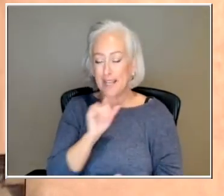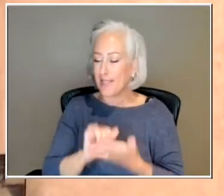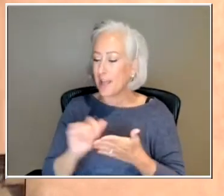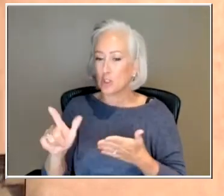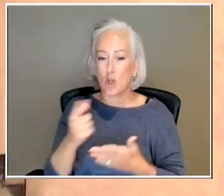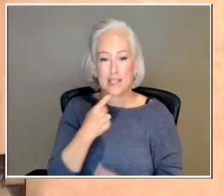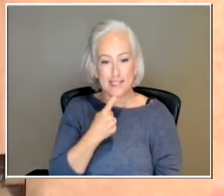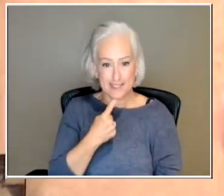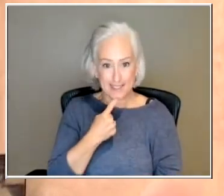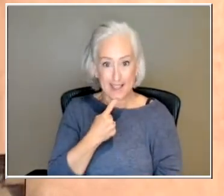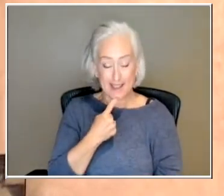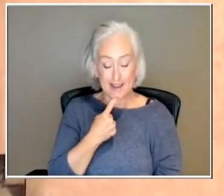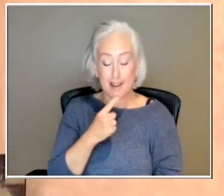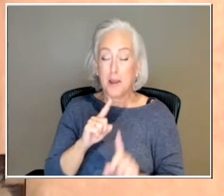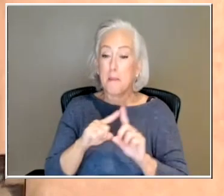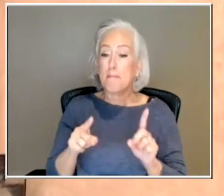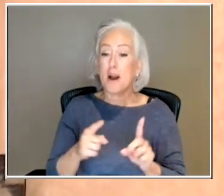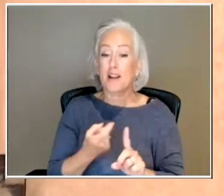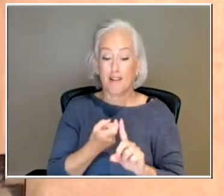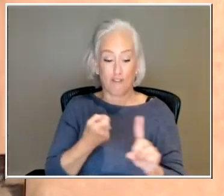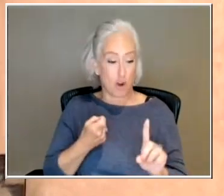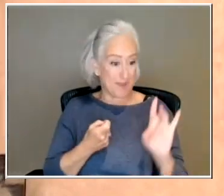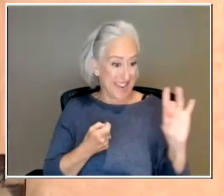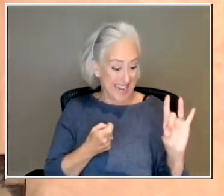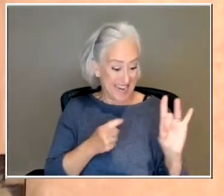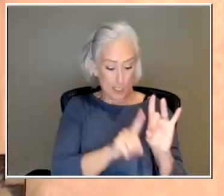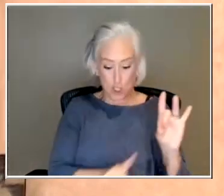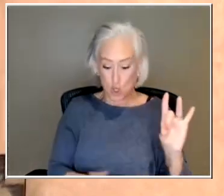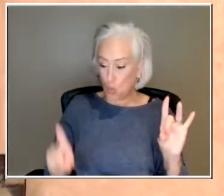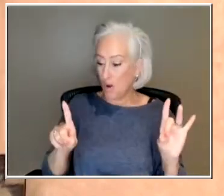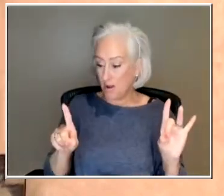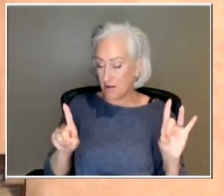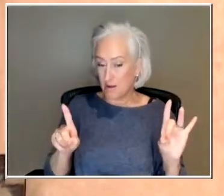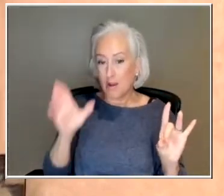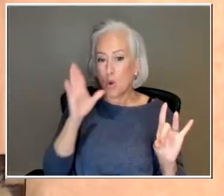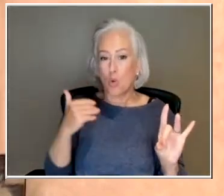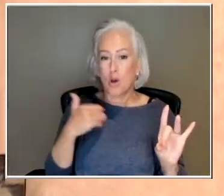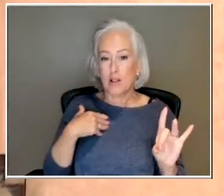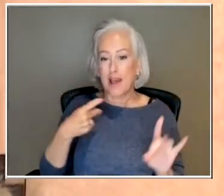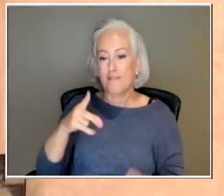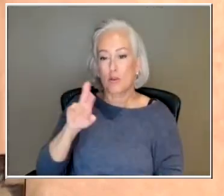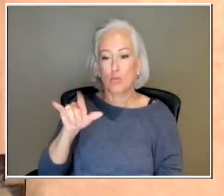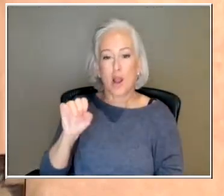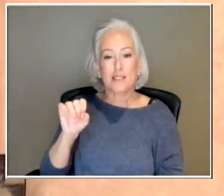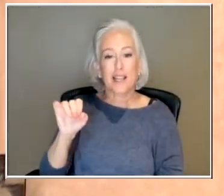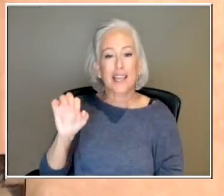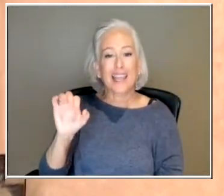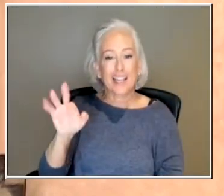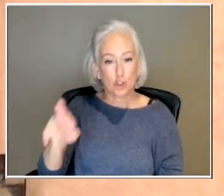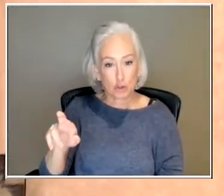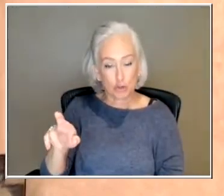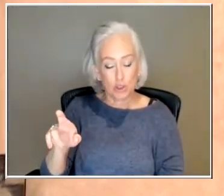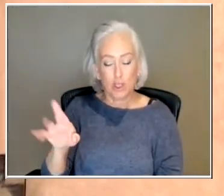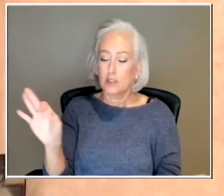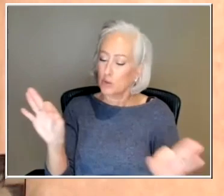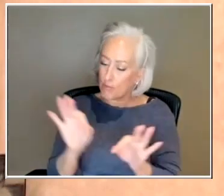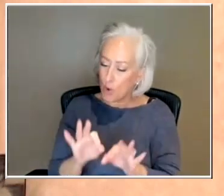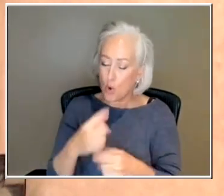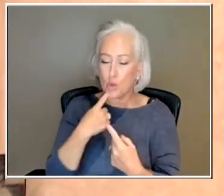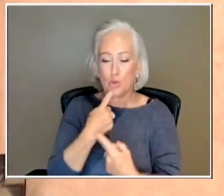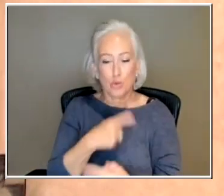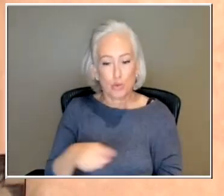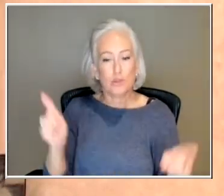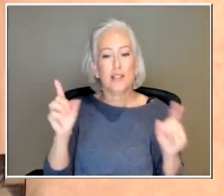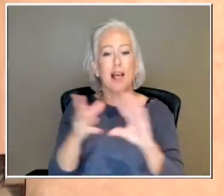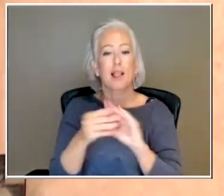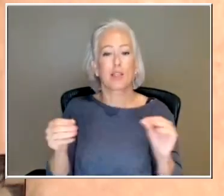that. But 1 in 8 of us, men, have prostate cancer. So why not at least tell the story and encourage people to get